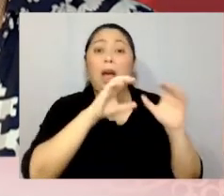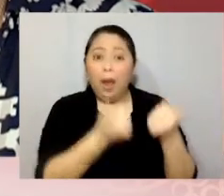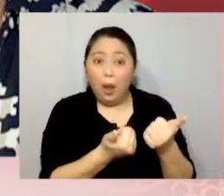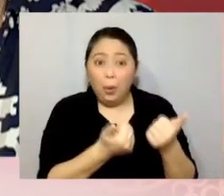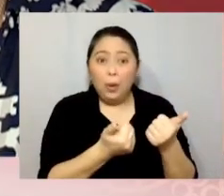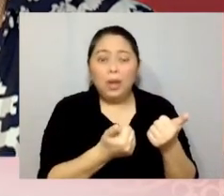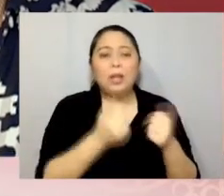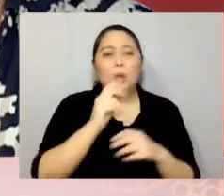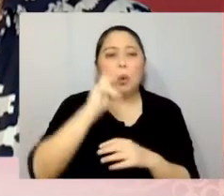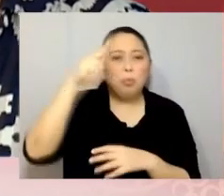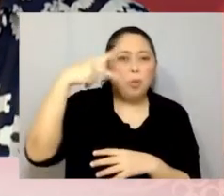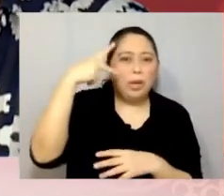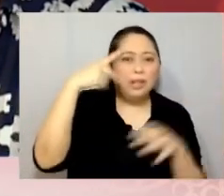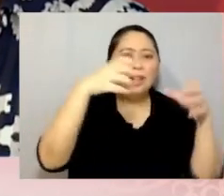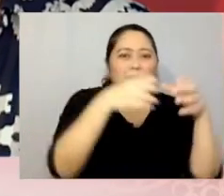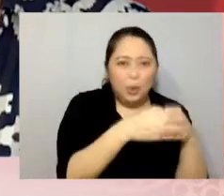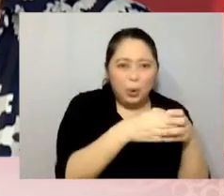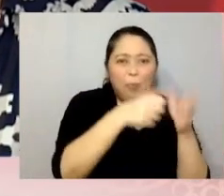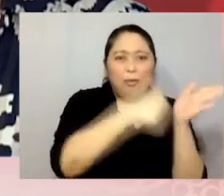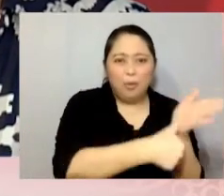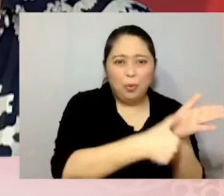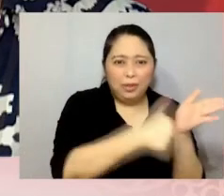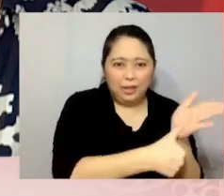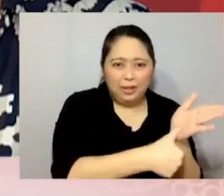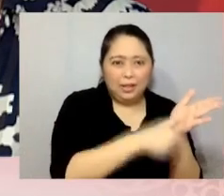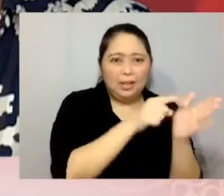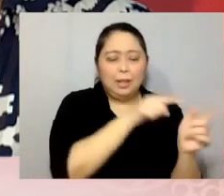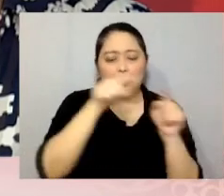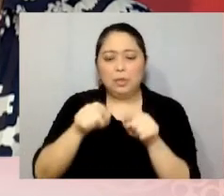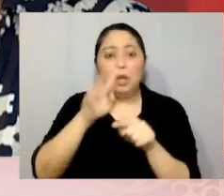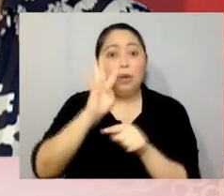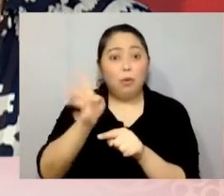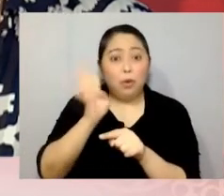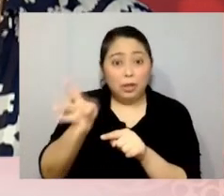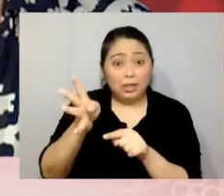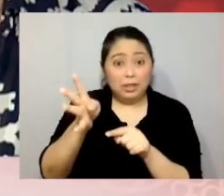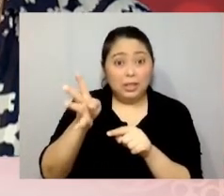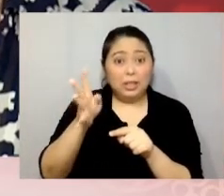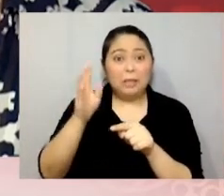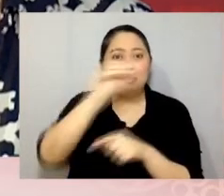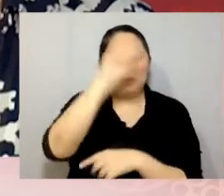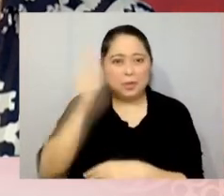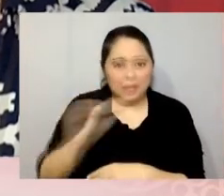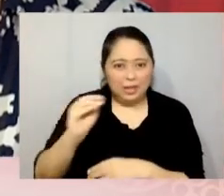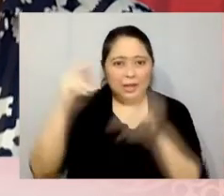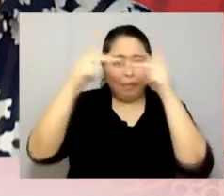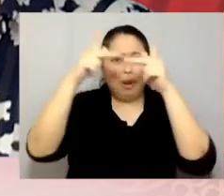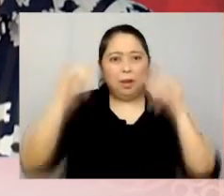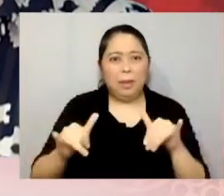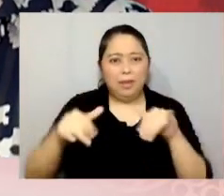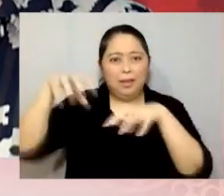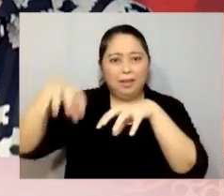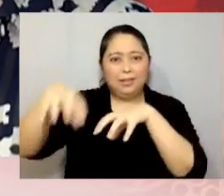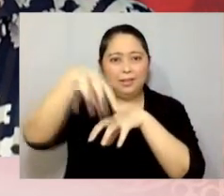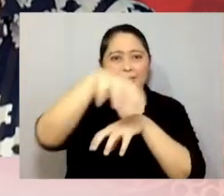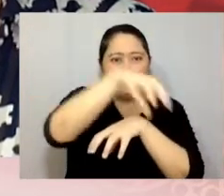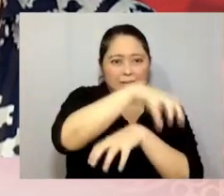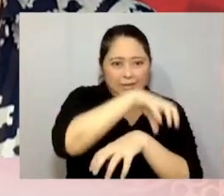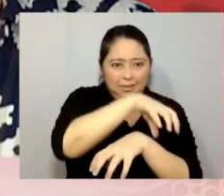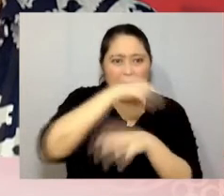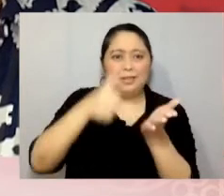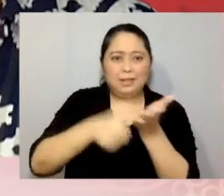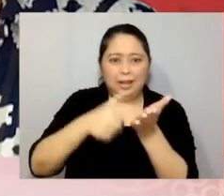representation, and the 40% to district representation, and then there will be 10% reserved